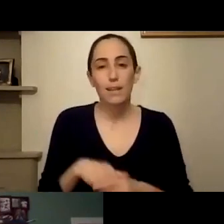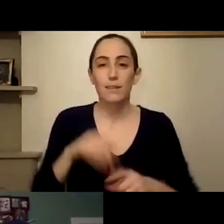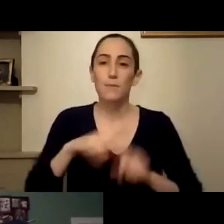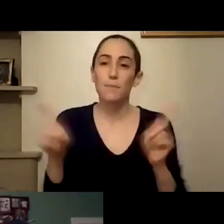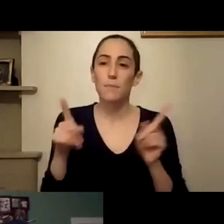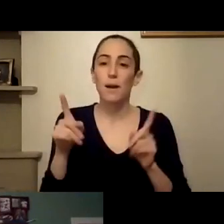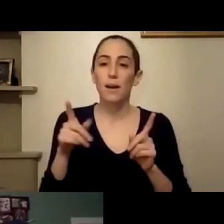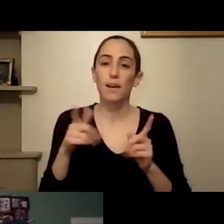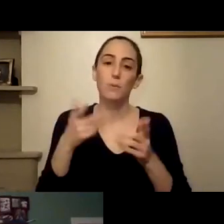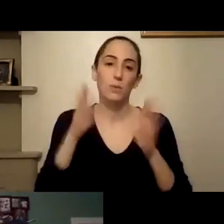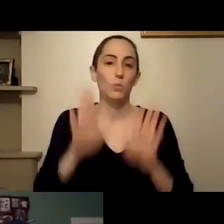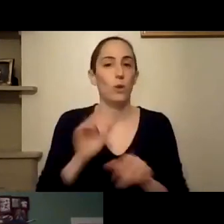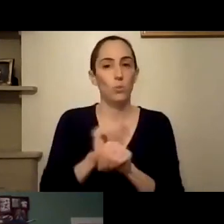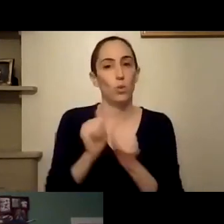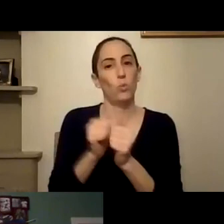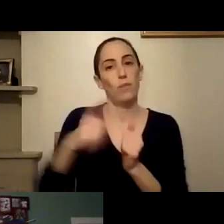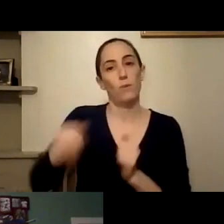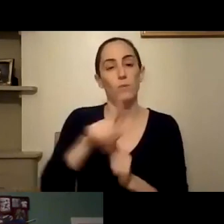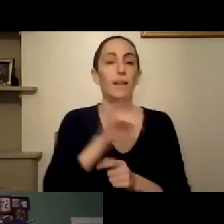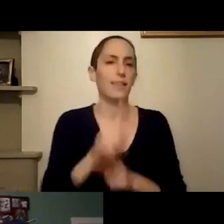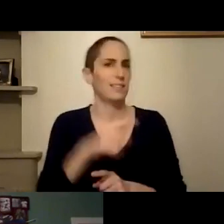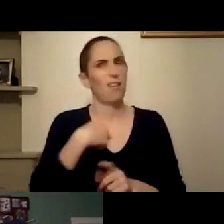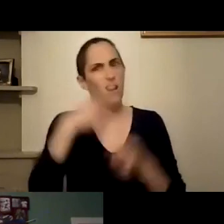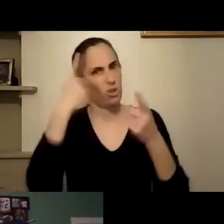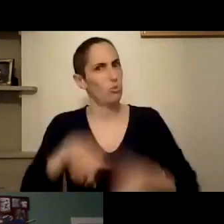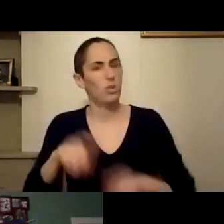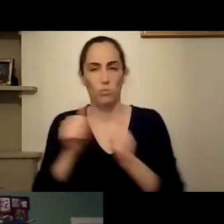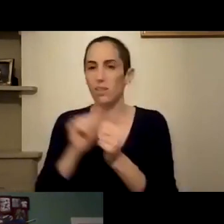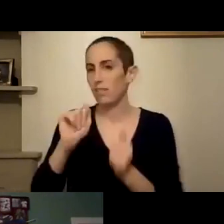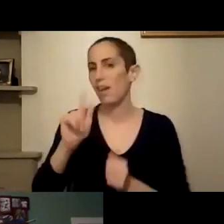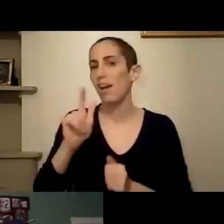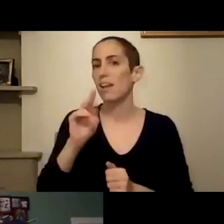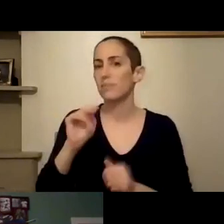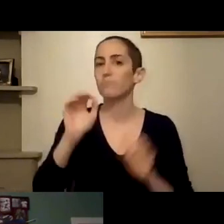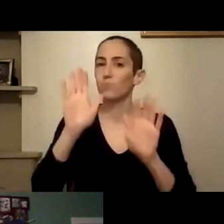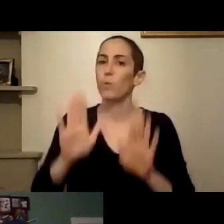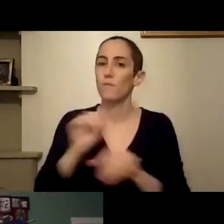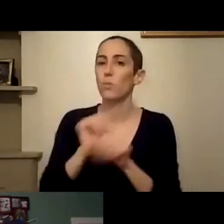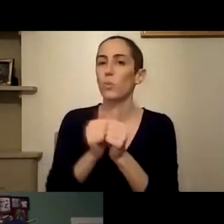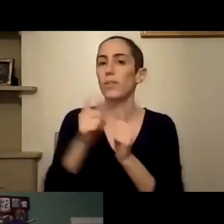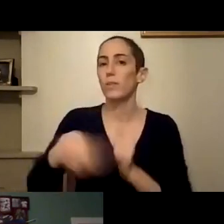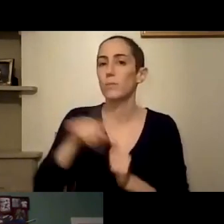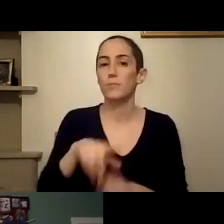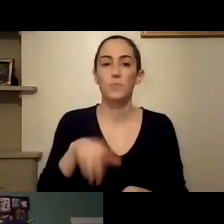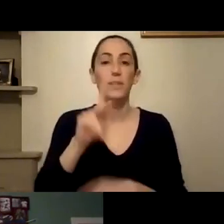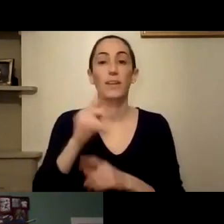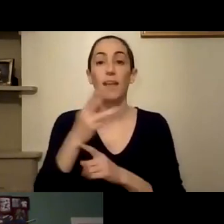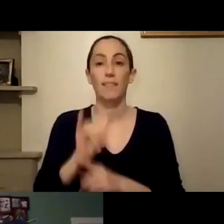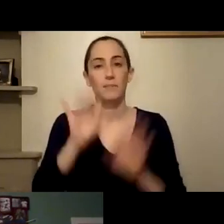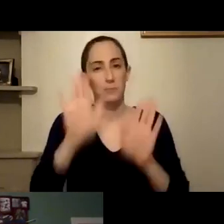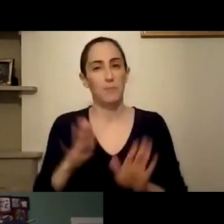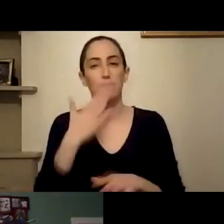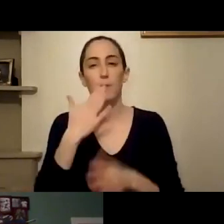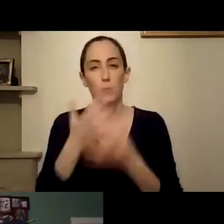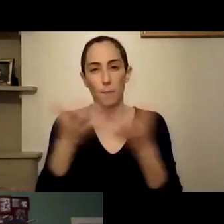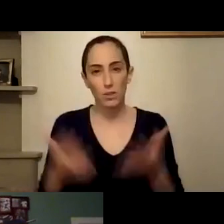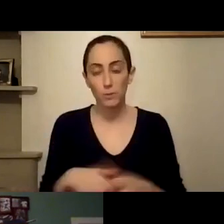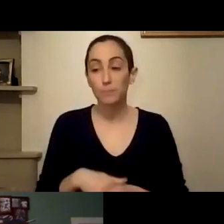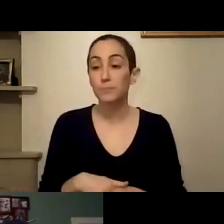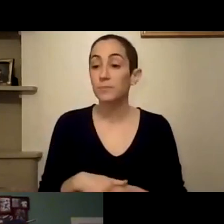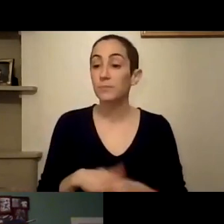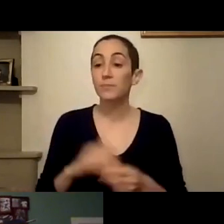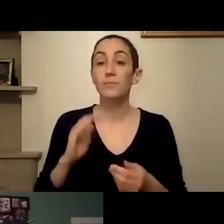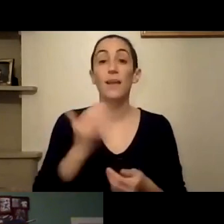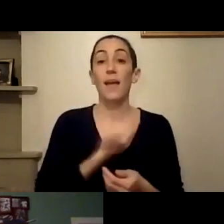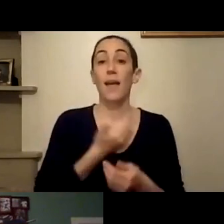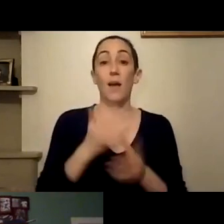you guys. I agree. Echo what Adam's saying. Great, thanks so much. So this is really brings us to the end of our